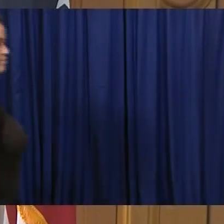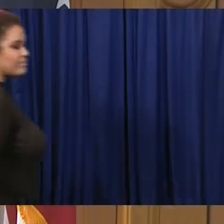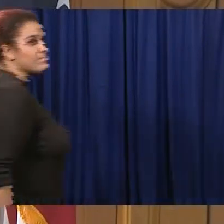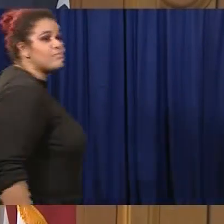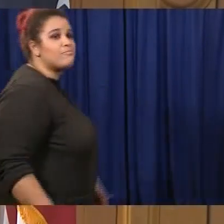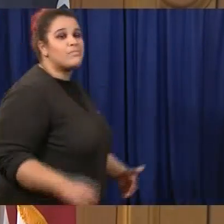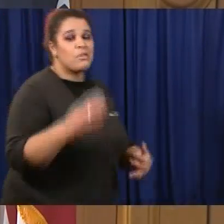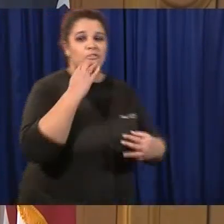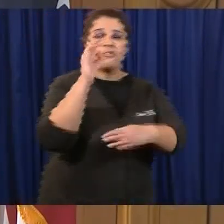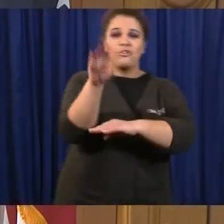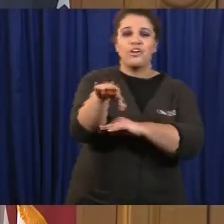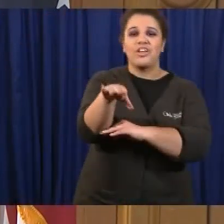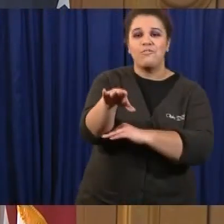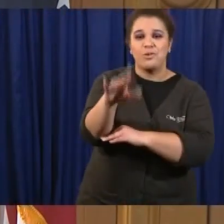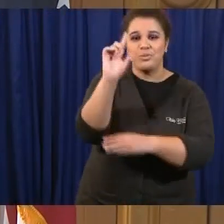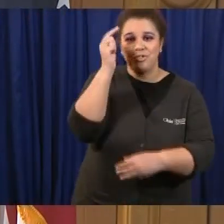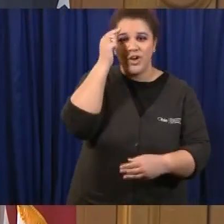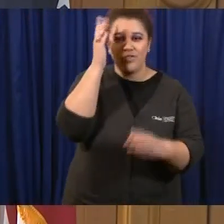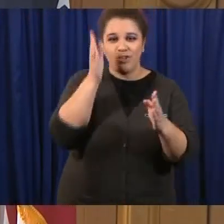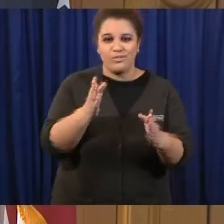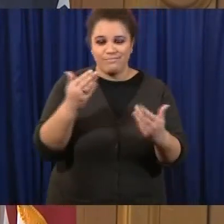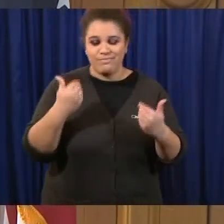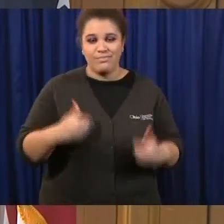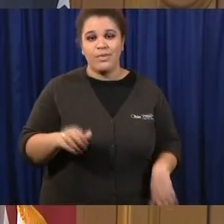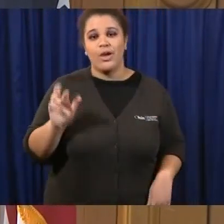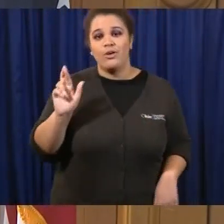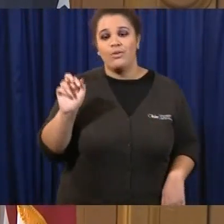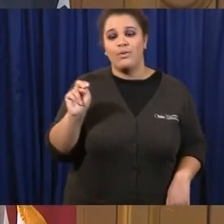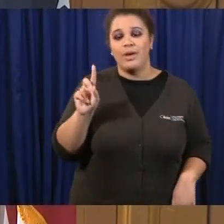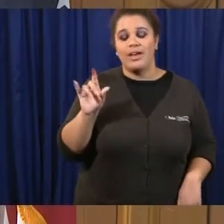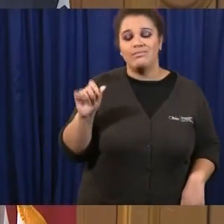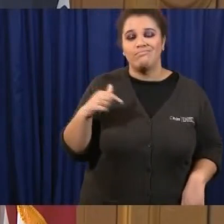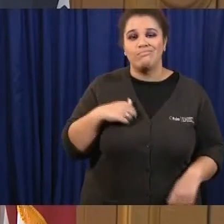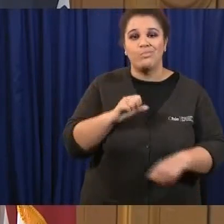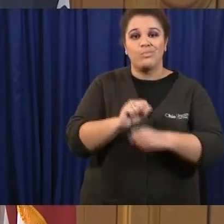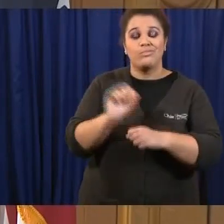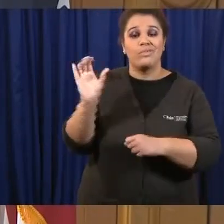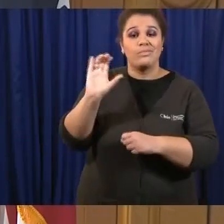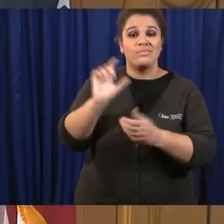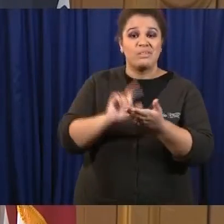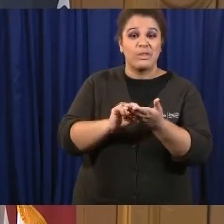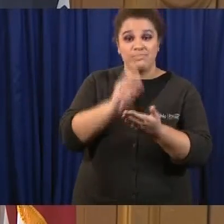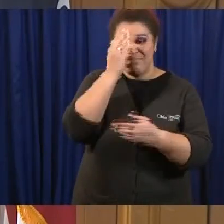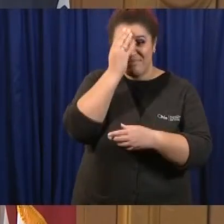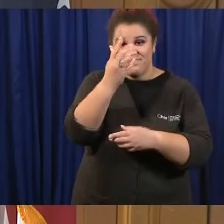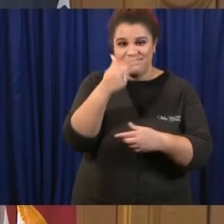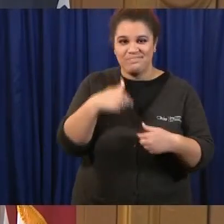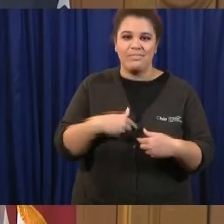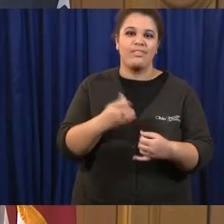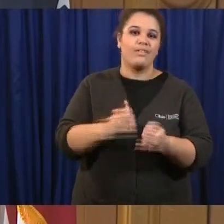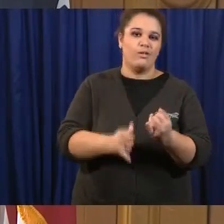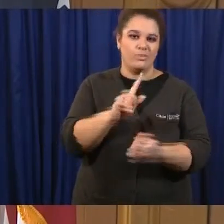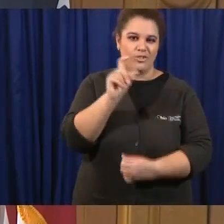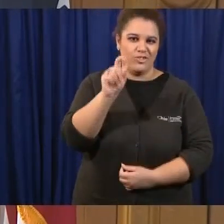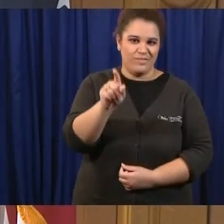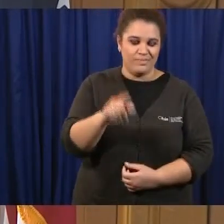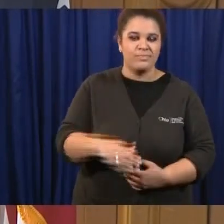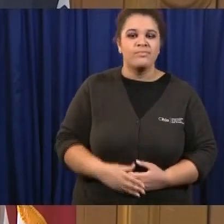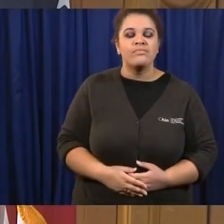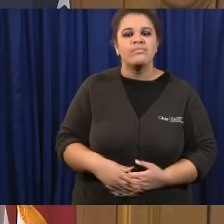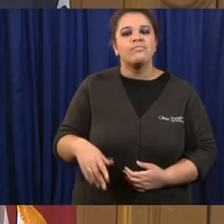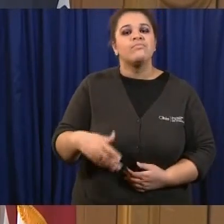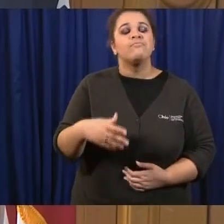Good afternoon, Governor. Randy Ludlow with the Columbus Dispatch, and I get to ask the final queries. A quick question to Dr.